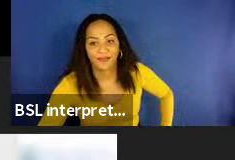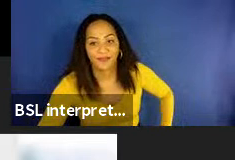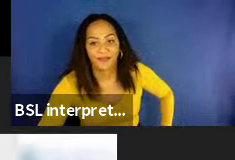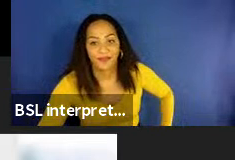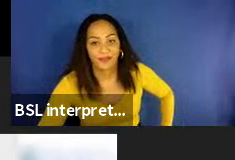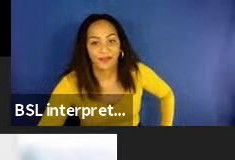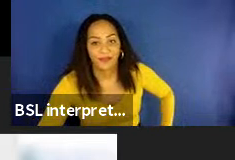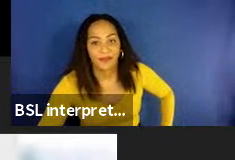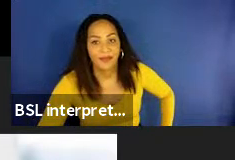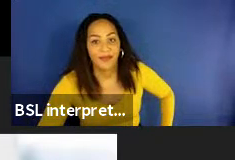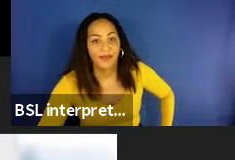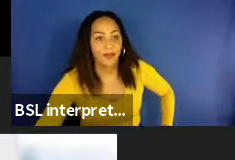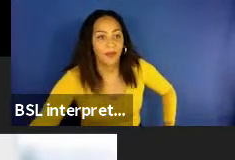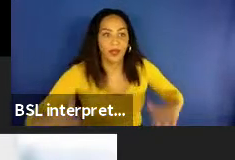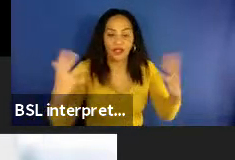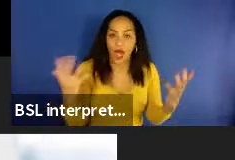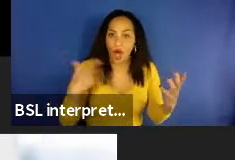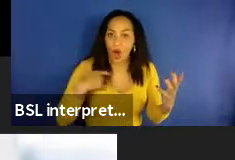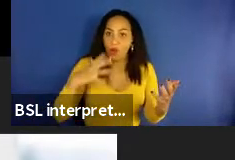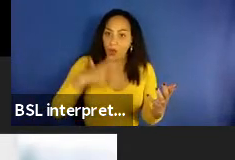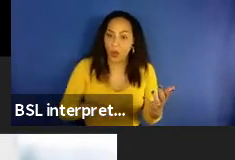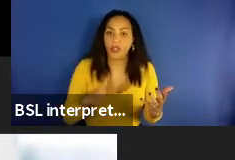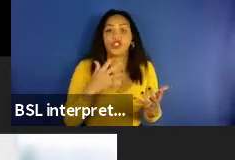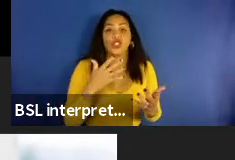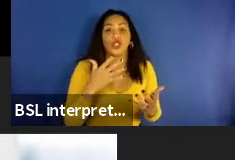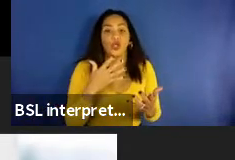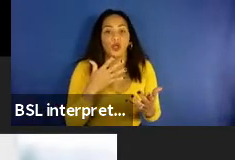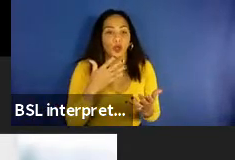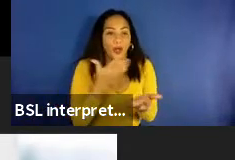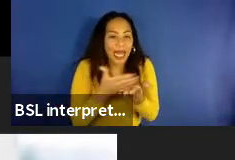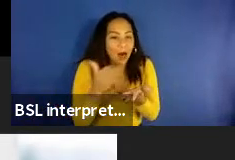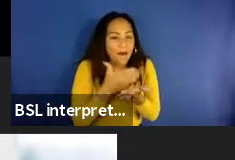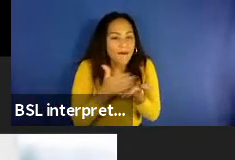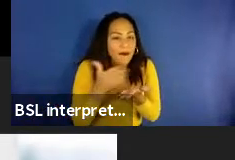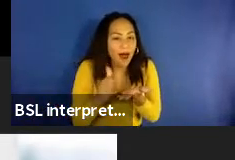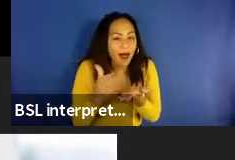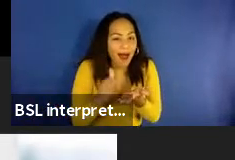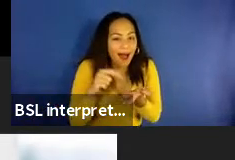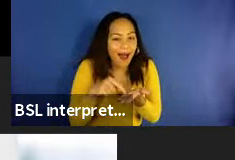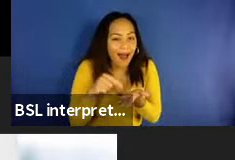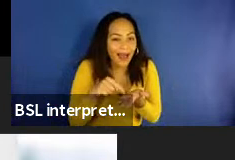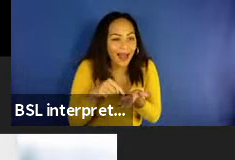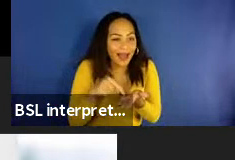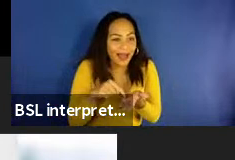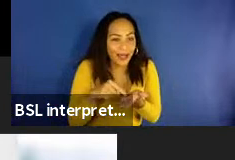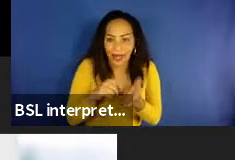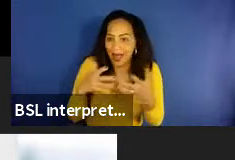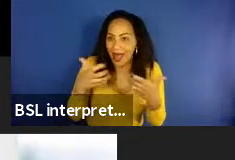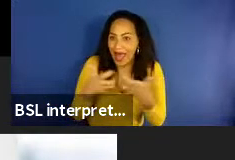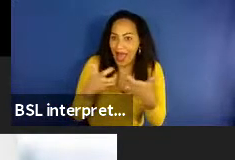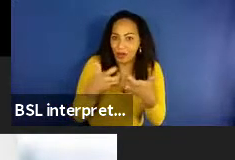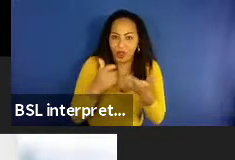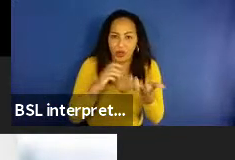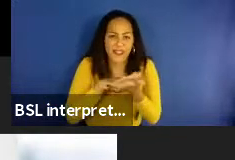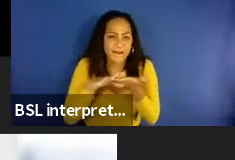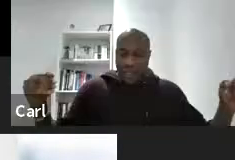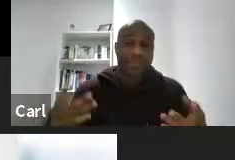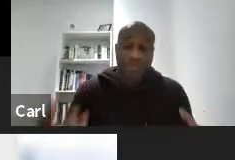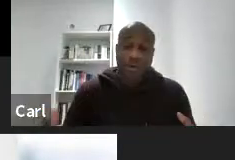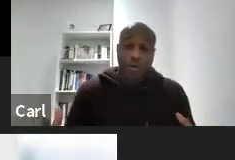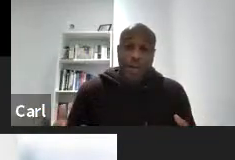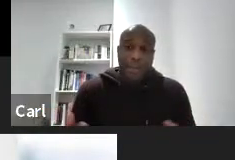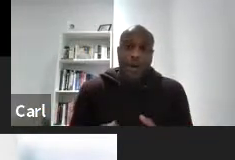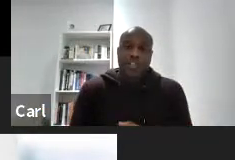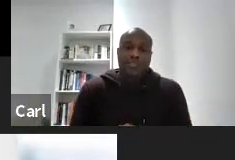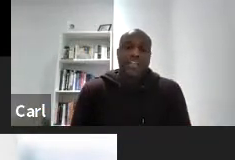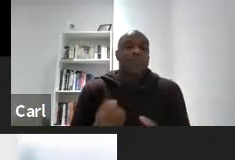how we define a business and what we are doing today, to clarify, all you guys here, I'm sure you have incredible ideas. I'd love to hear